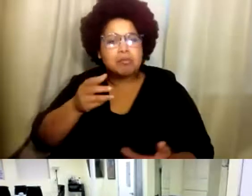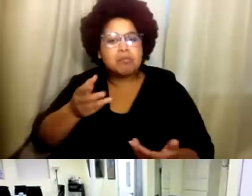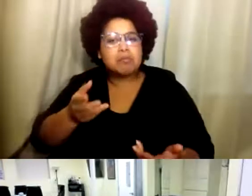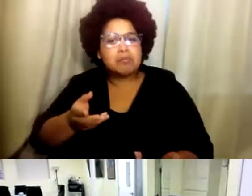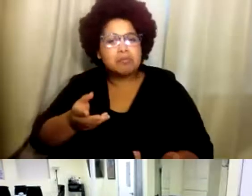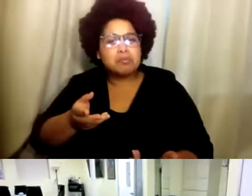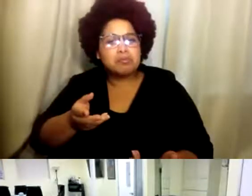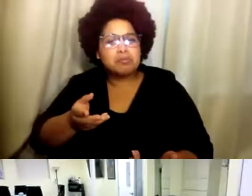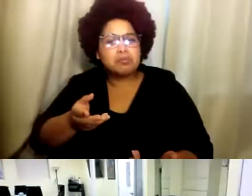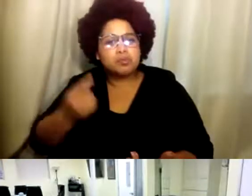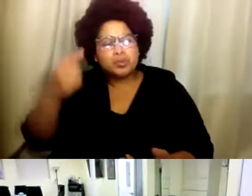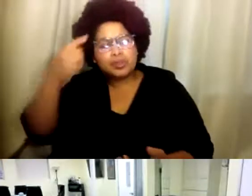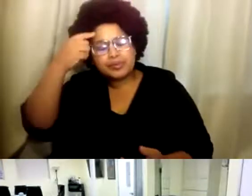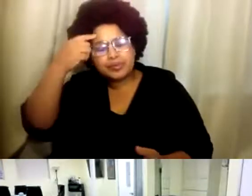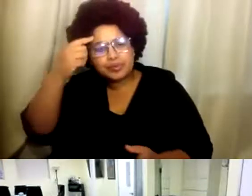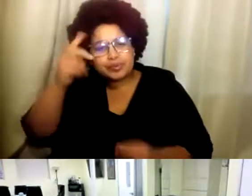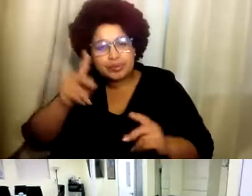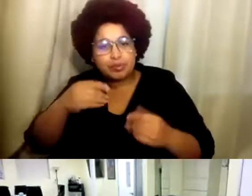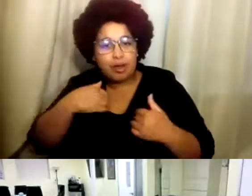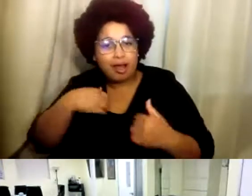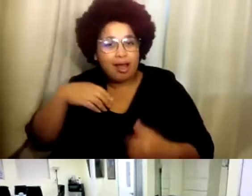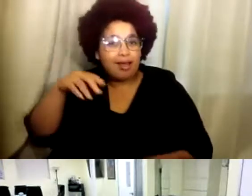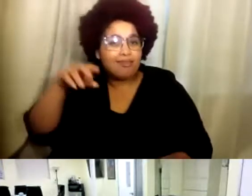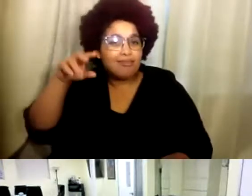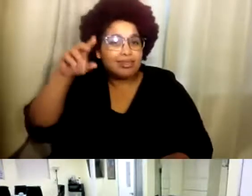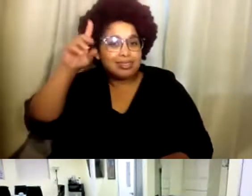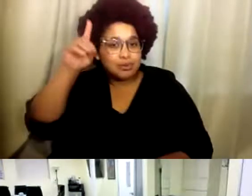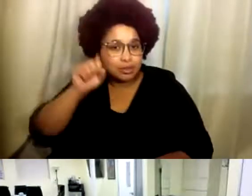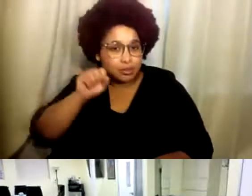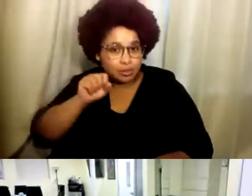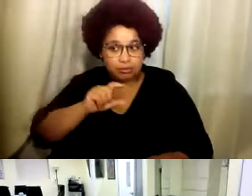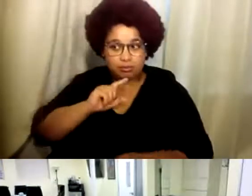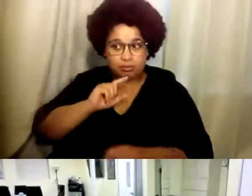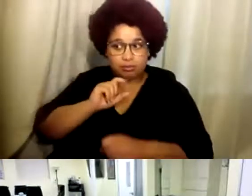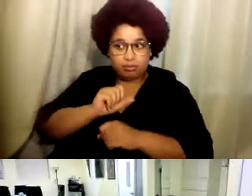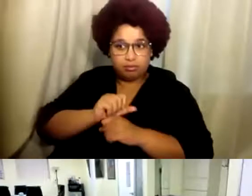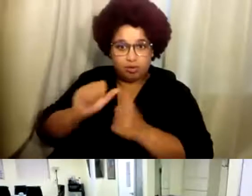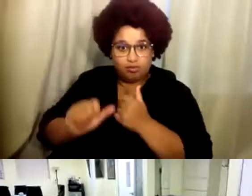it riskier for folks with Down syndrome to get vaccinated or not? I mean, is there any?